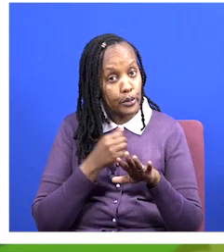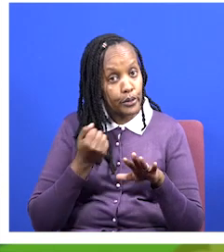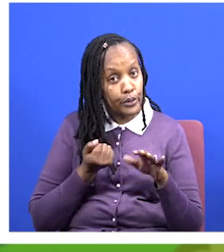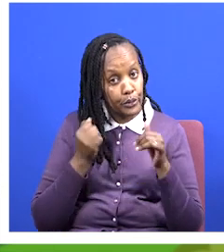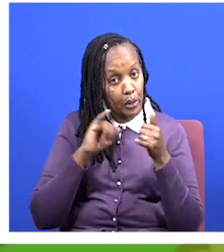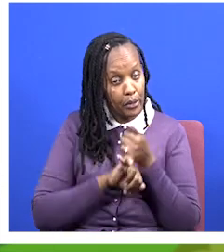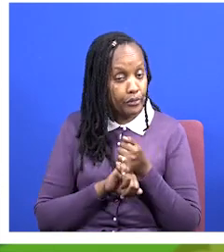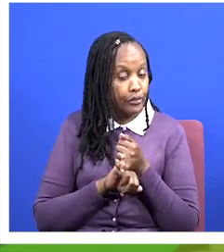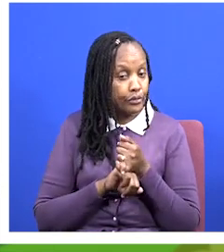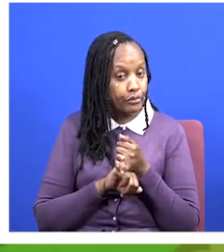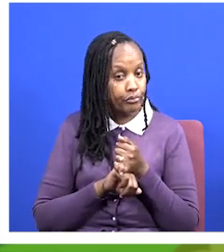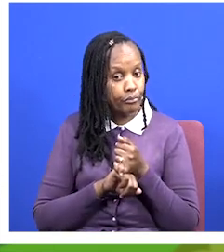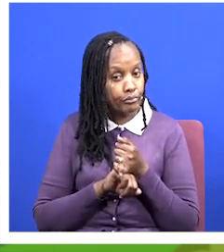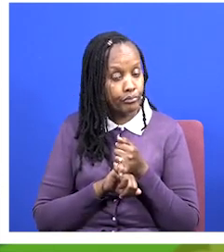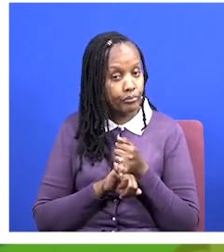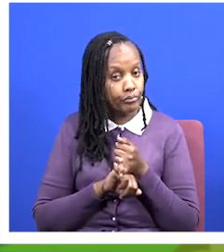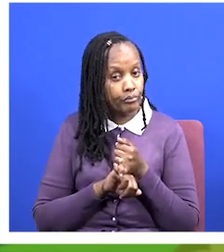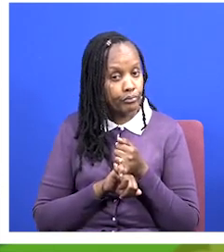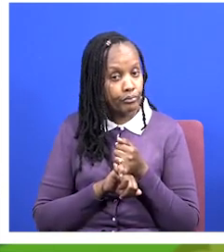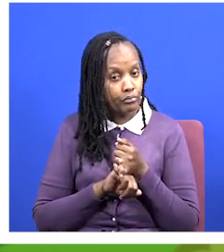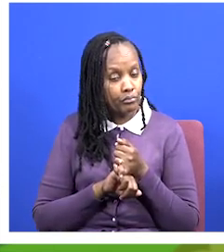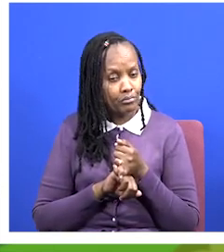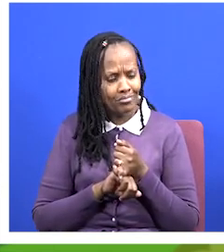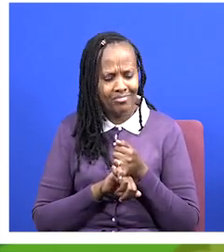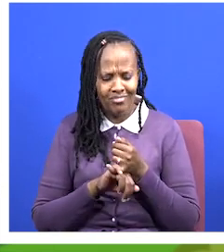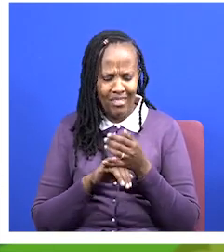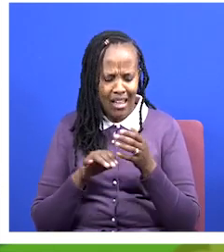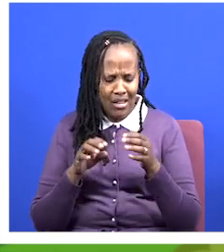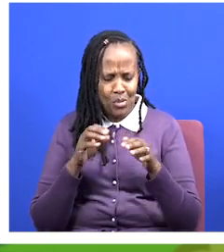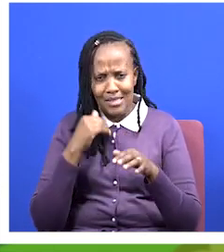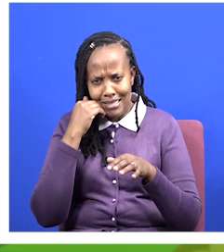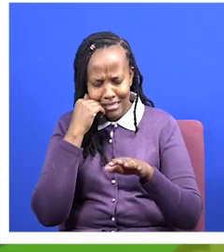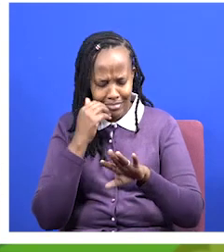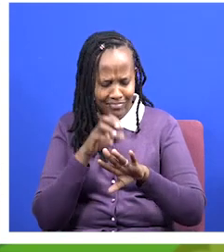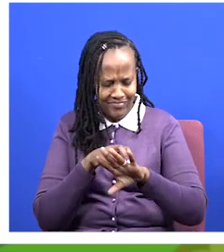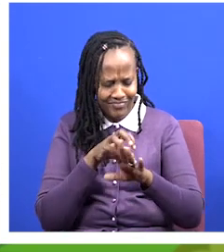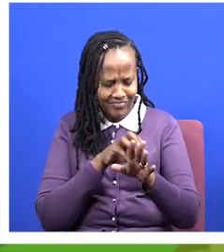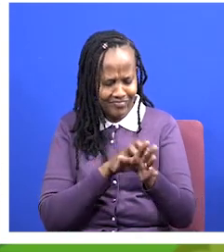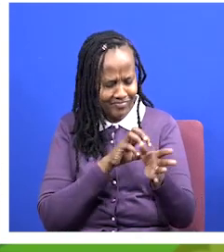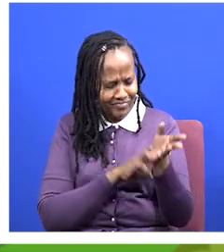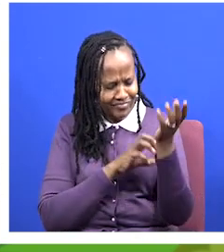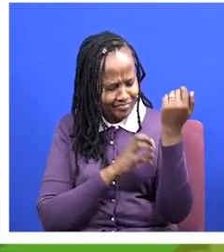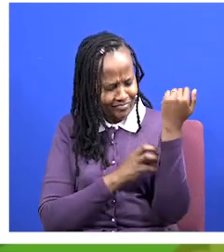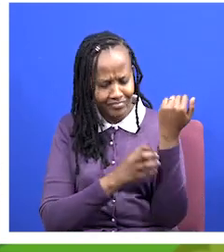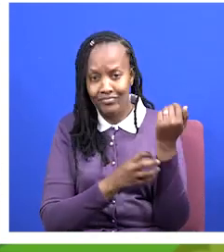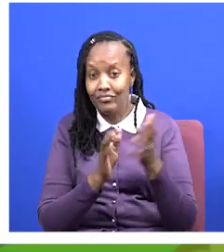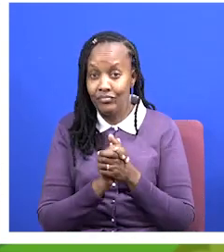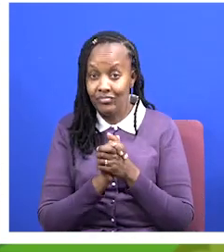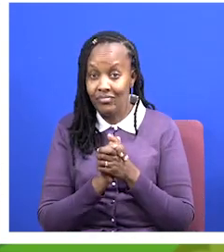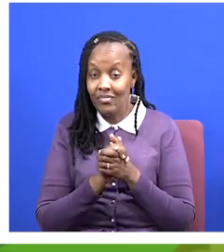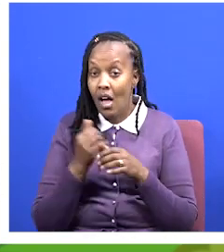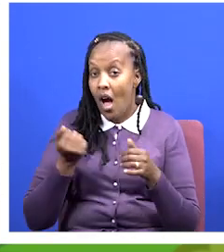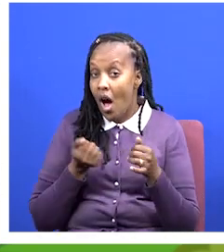Job's wife. Look at him in this picture with his boils on his body.